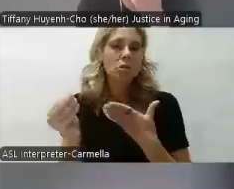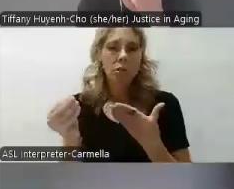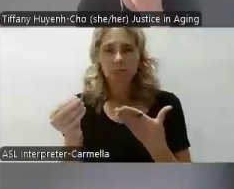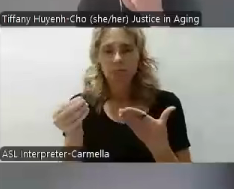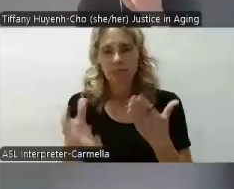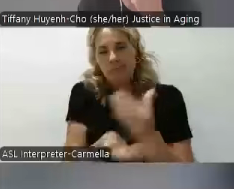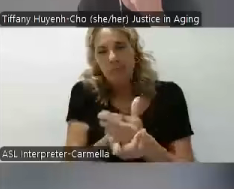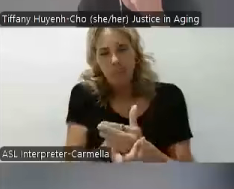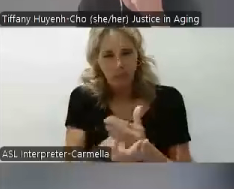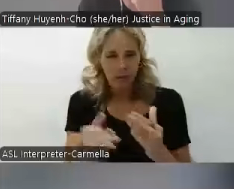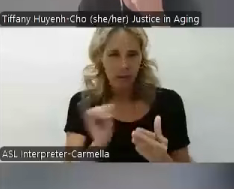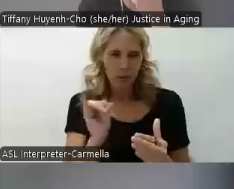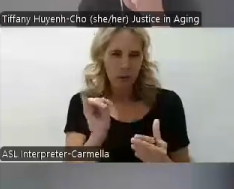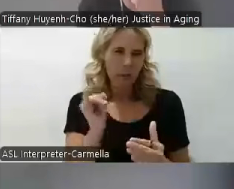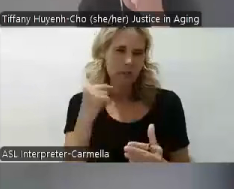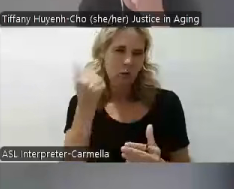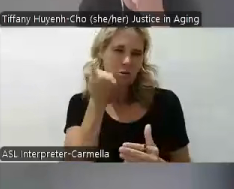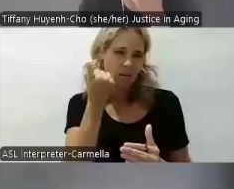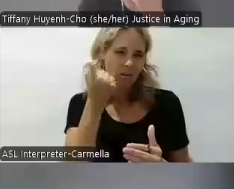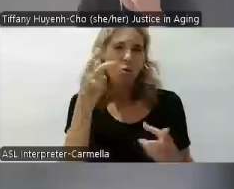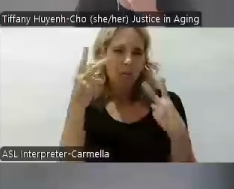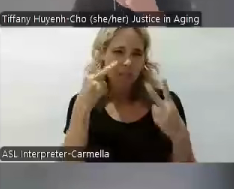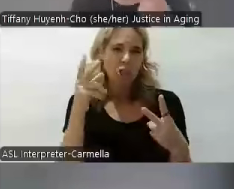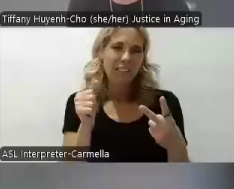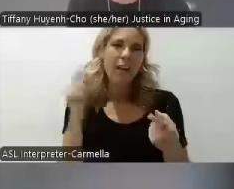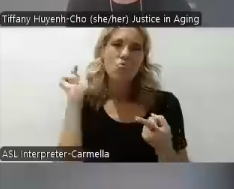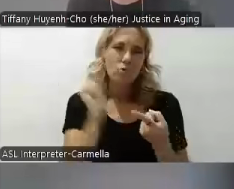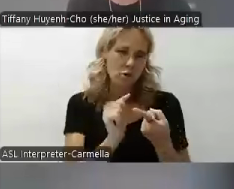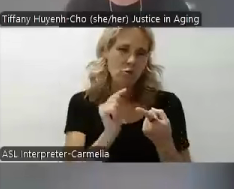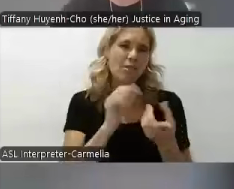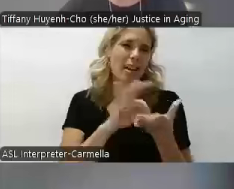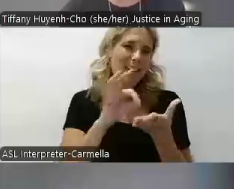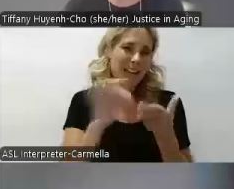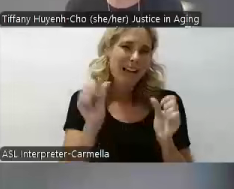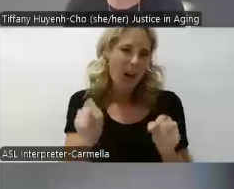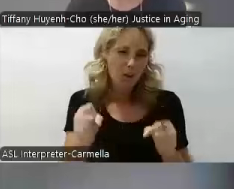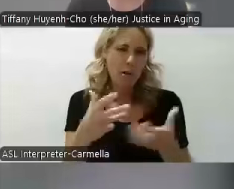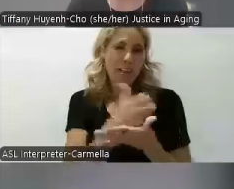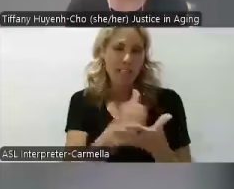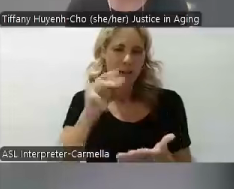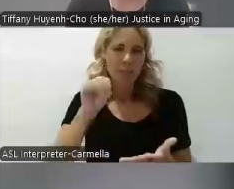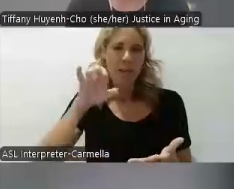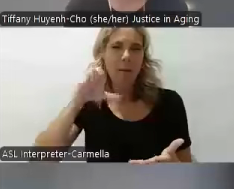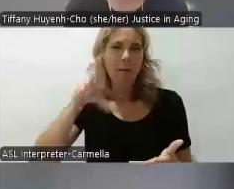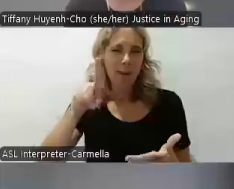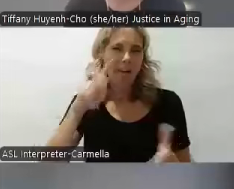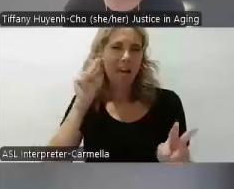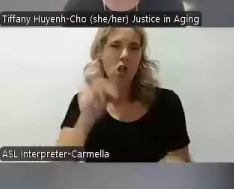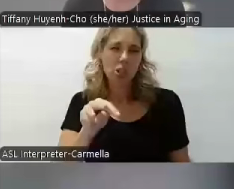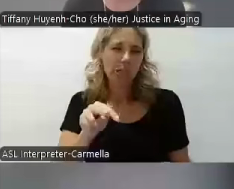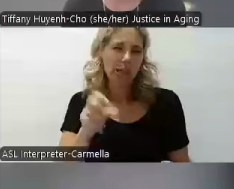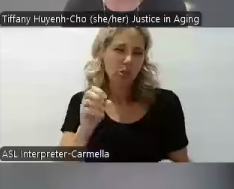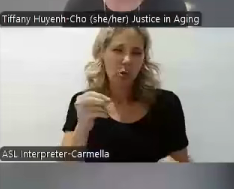supplemental insurance like dental or vision. That can reduce their countable income that Medicaid looks at so that they are below that